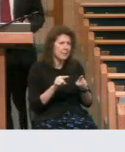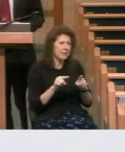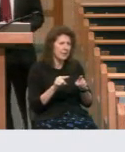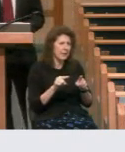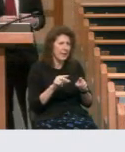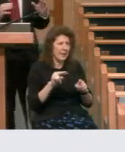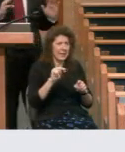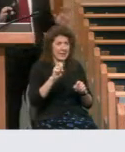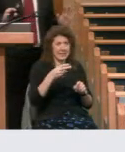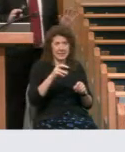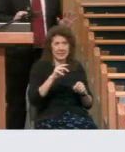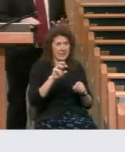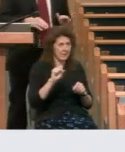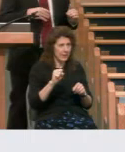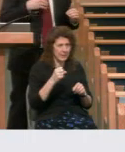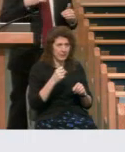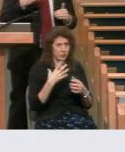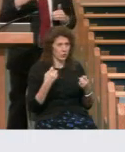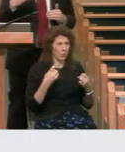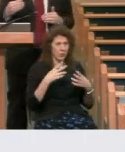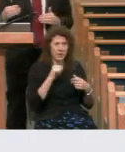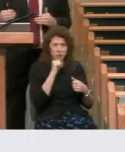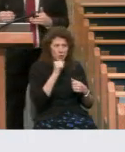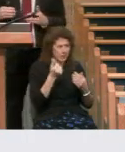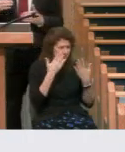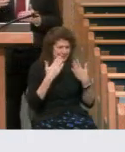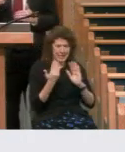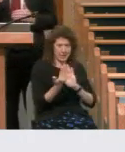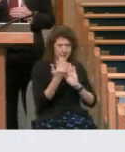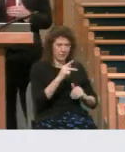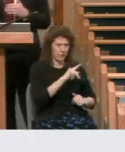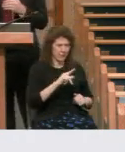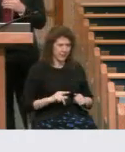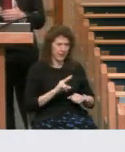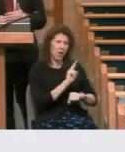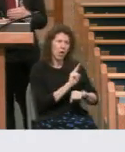much afraid, because you're not supposed to be sad in front of the king. But he uses that time to